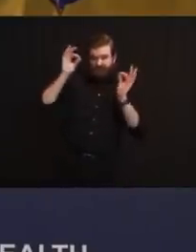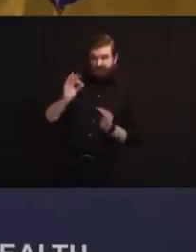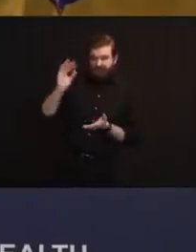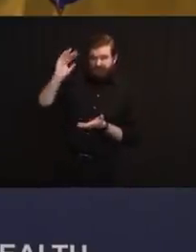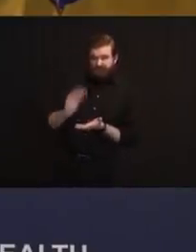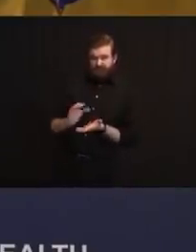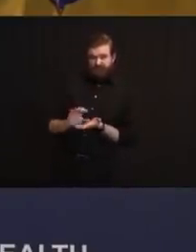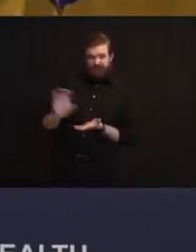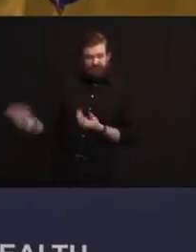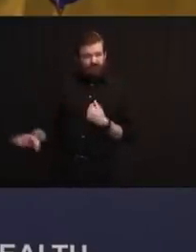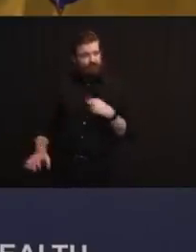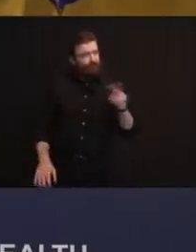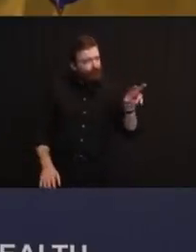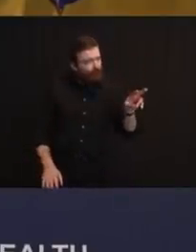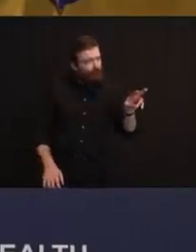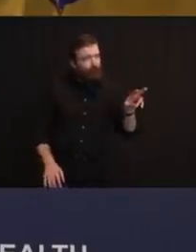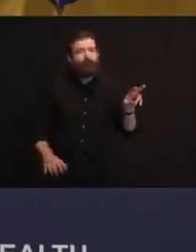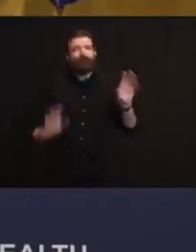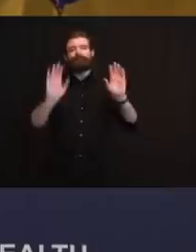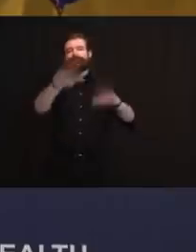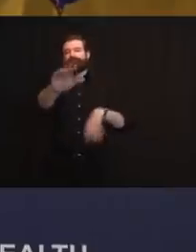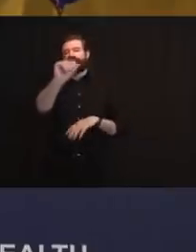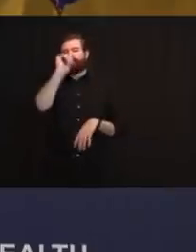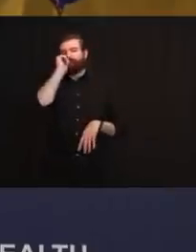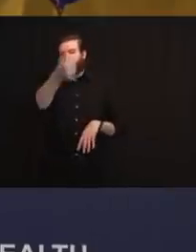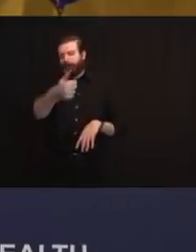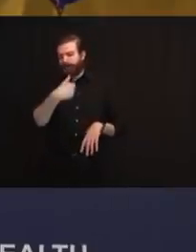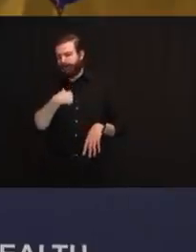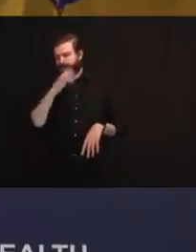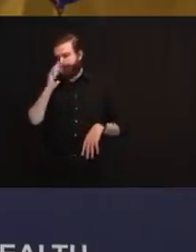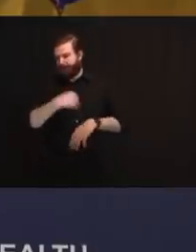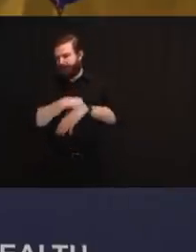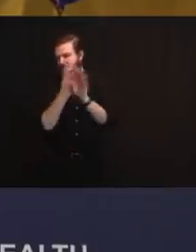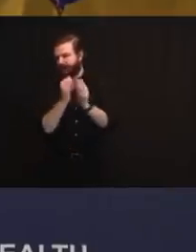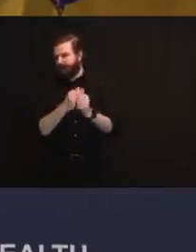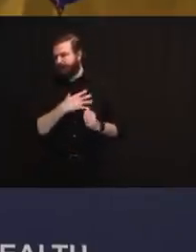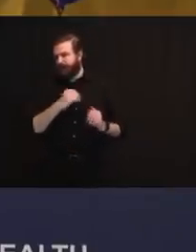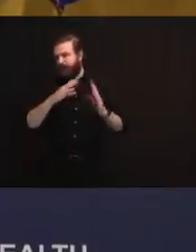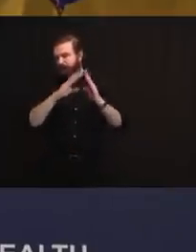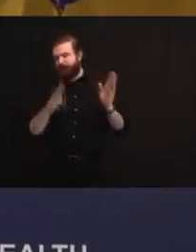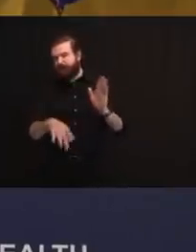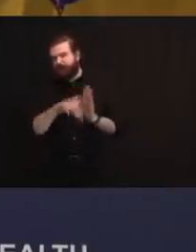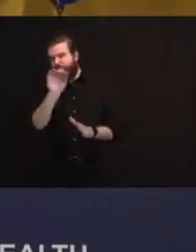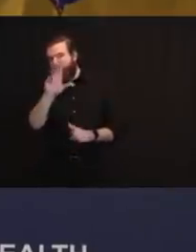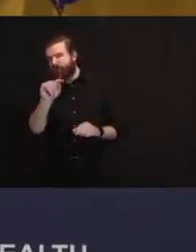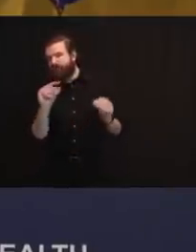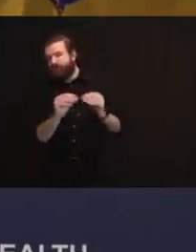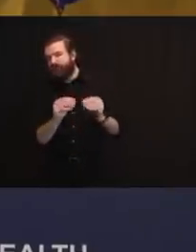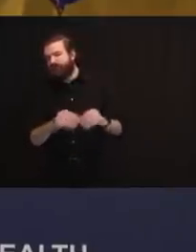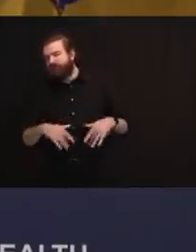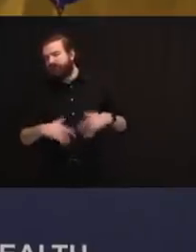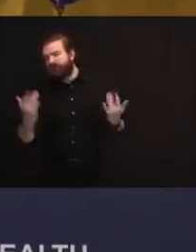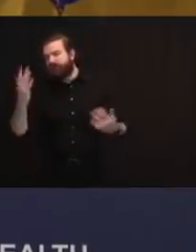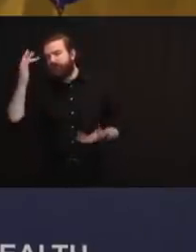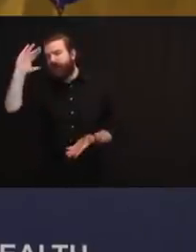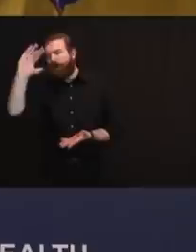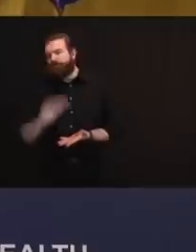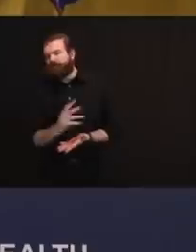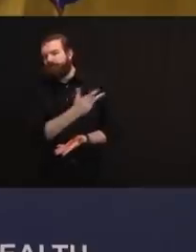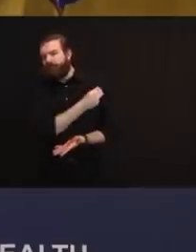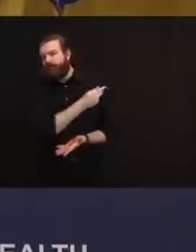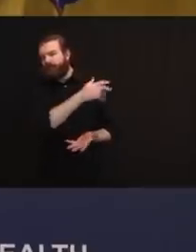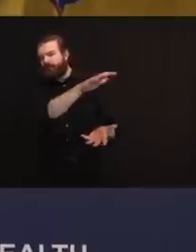more, although I know you and George and others are trying to get more information between now and then. And we will, as I said earlier today at